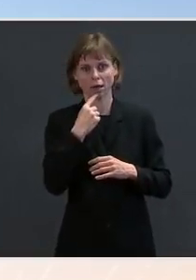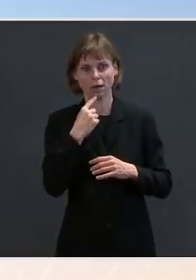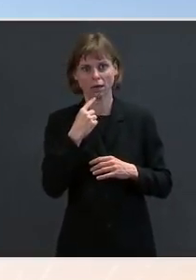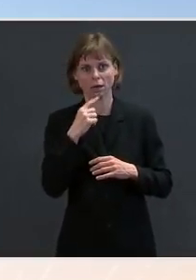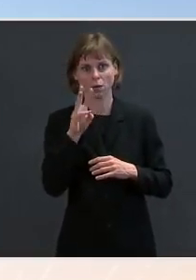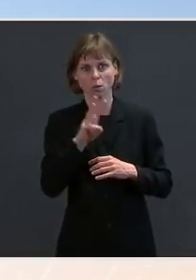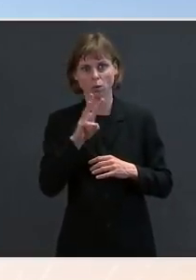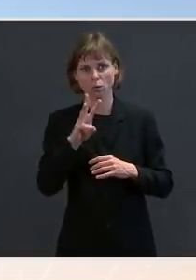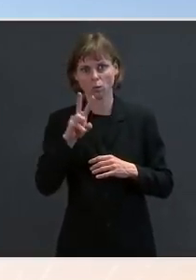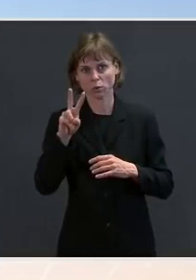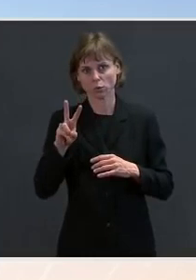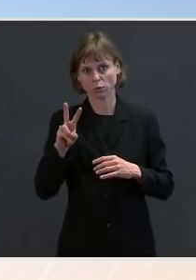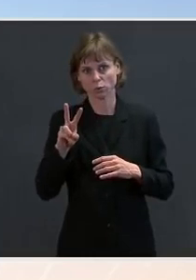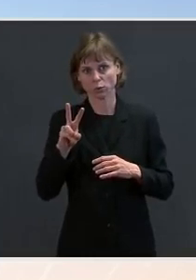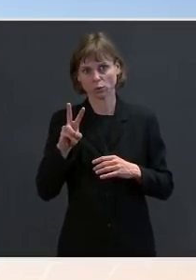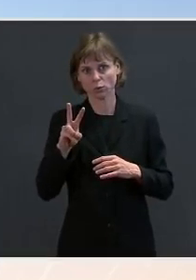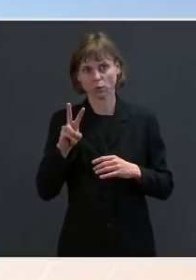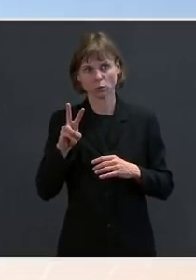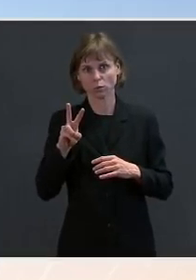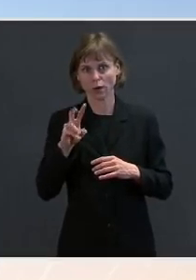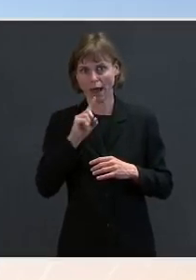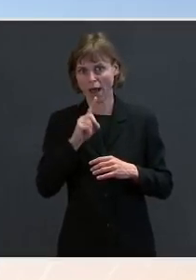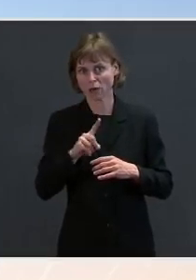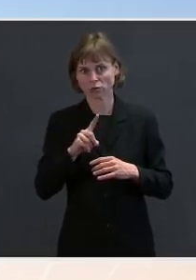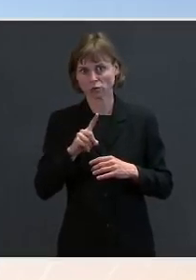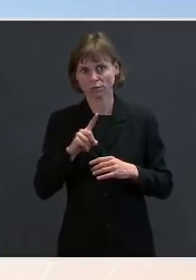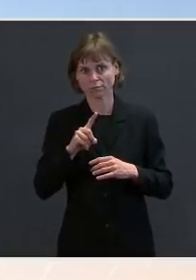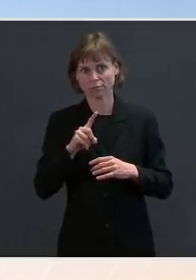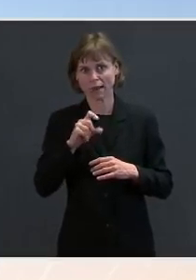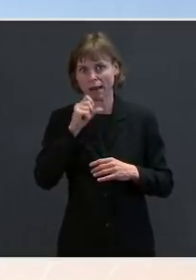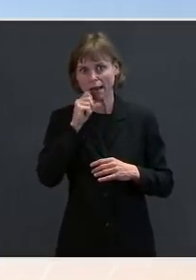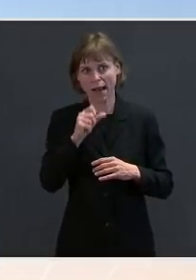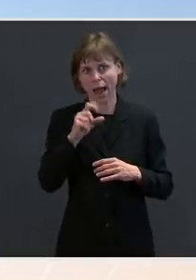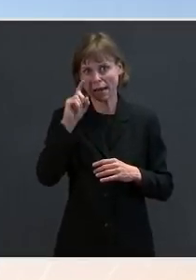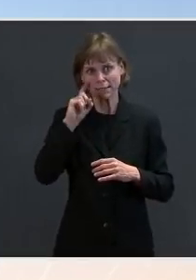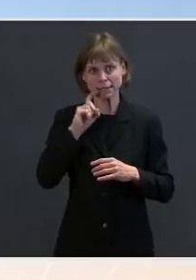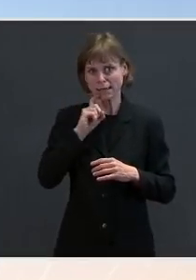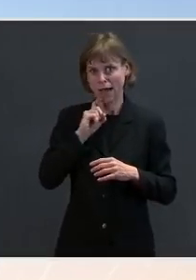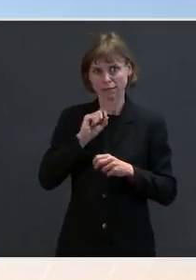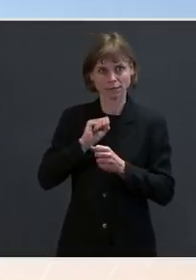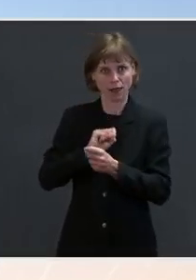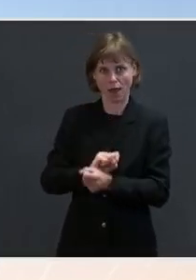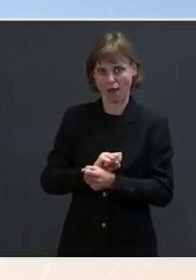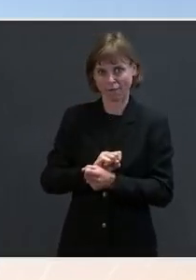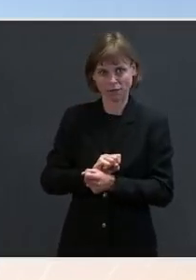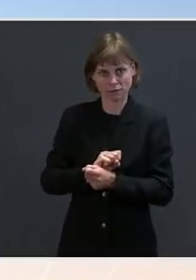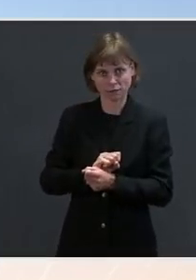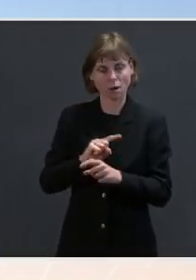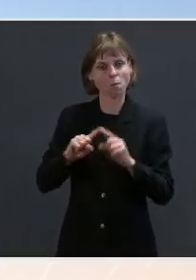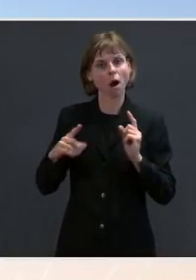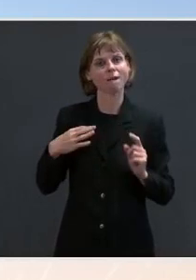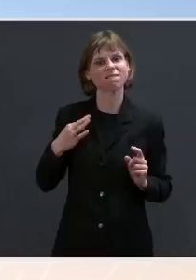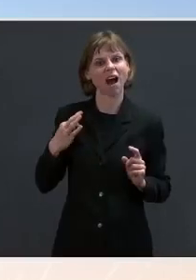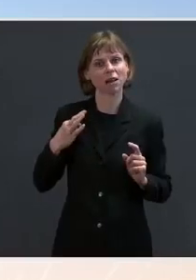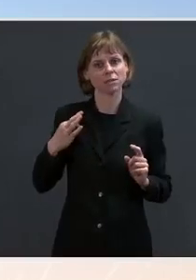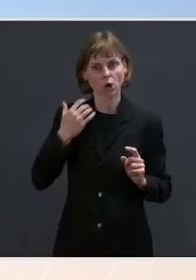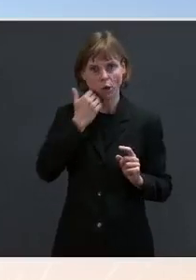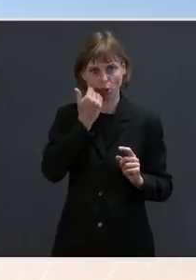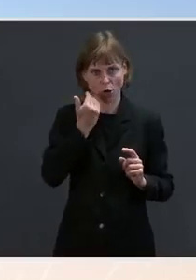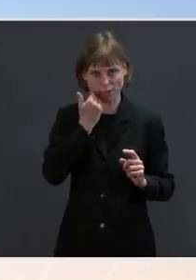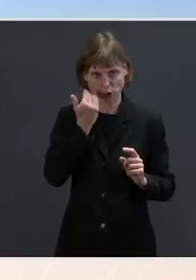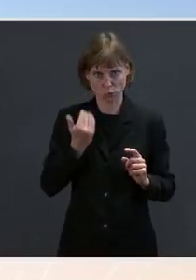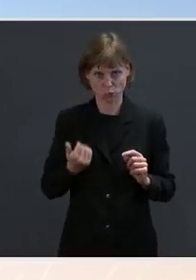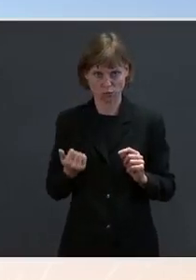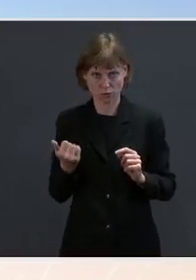II were actually not sex slaves, but voluntary prostitutes.